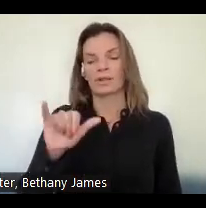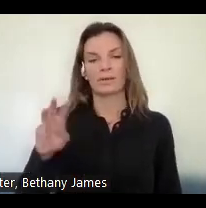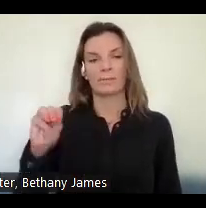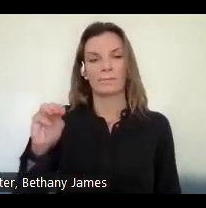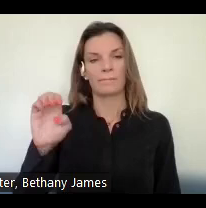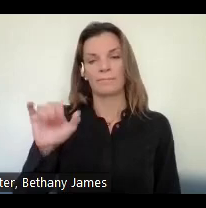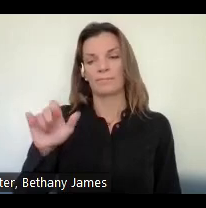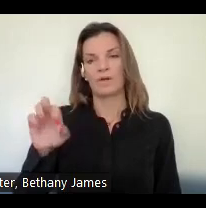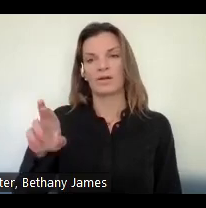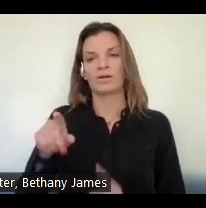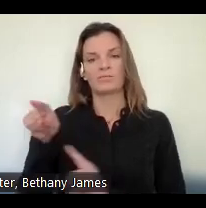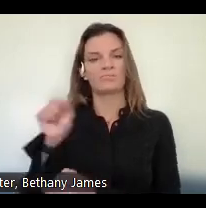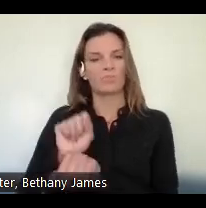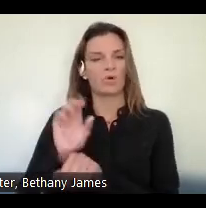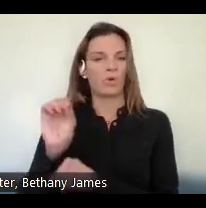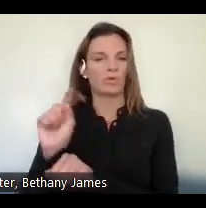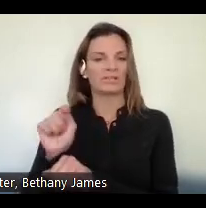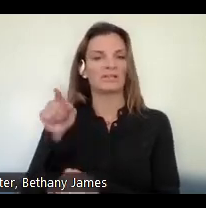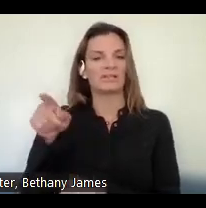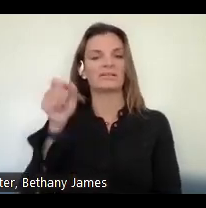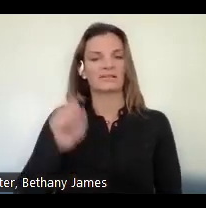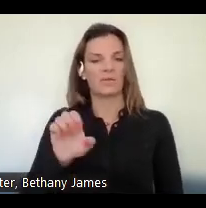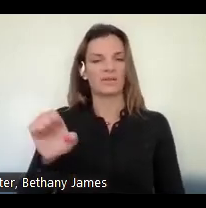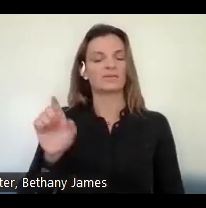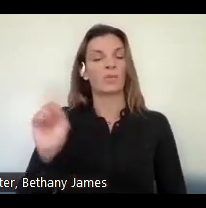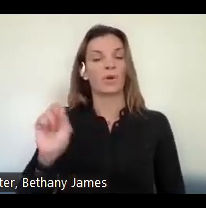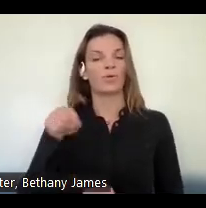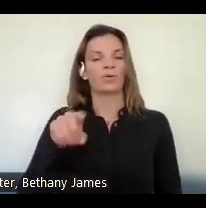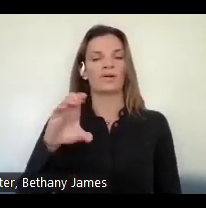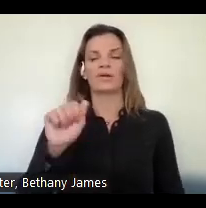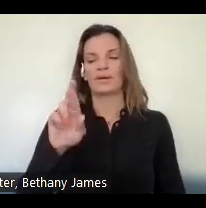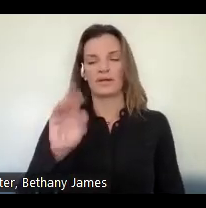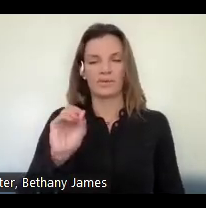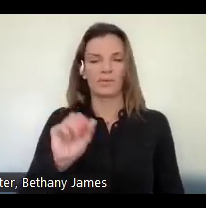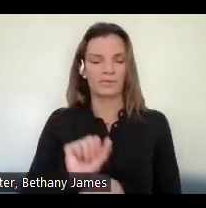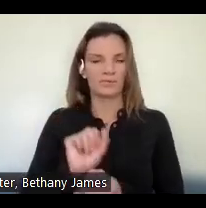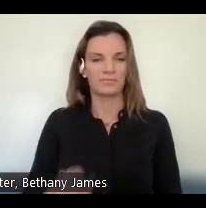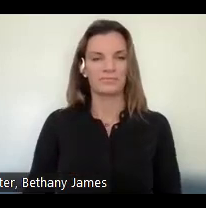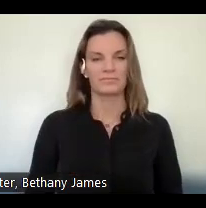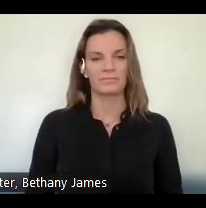out of the Southeastern Division. She works out of the Carroll office.